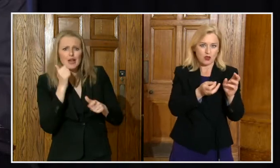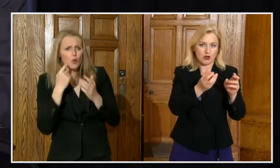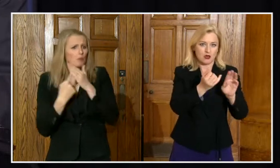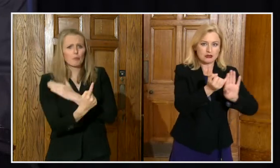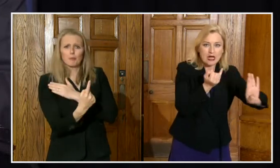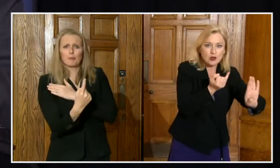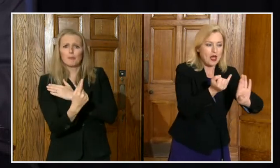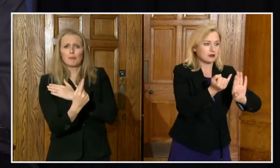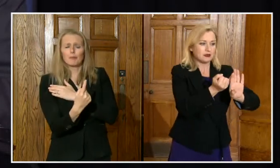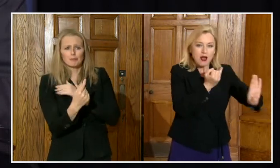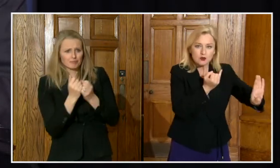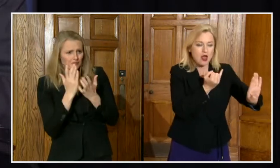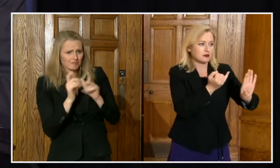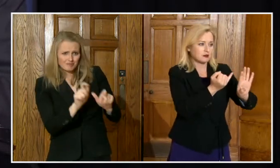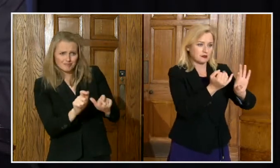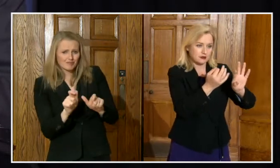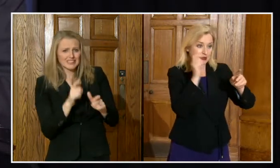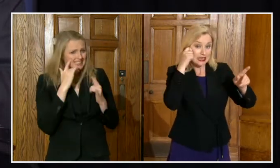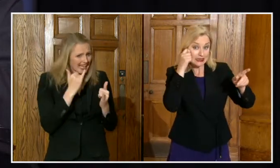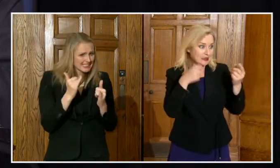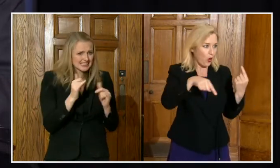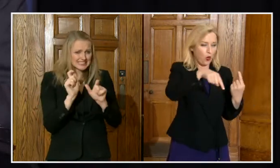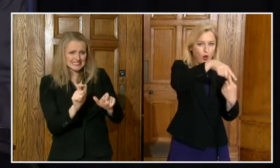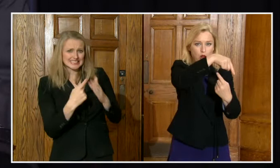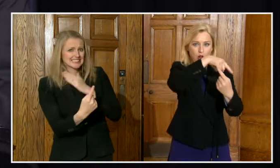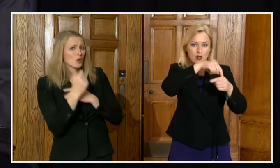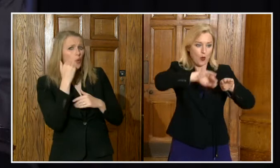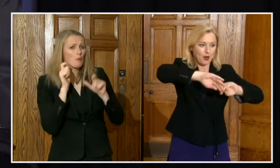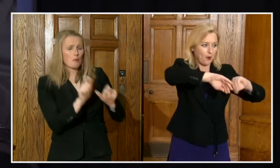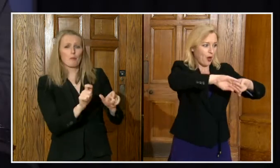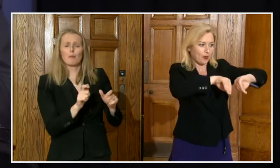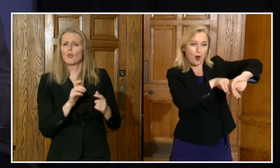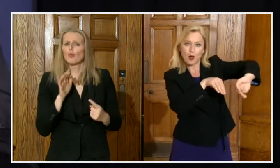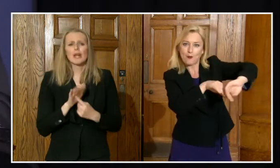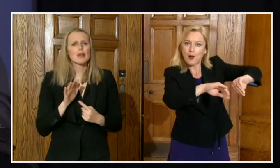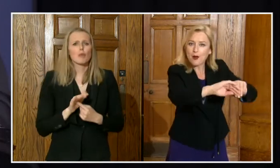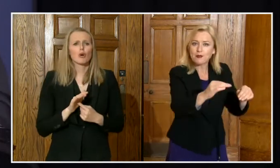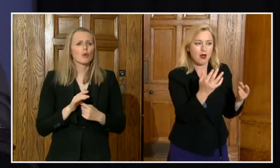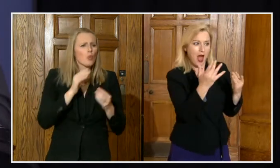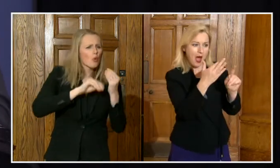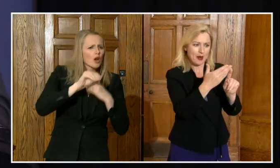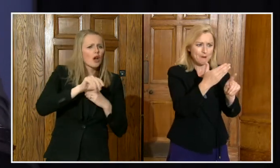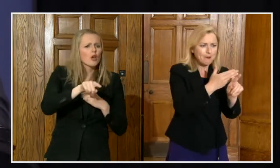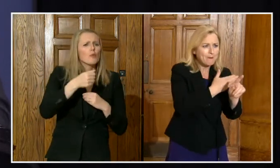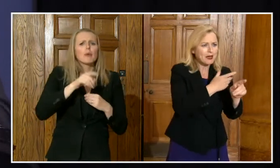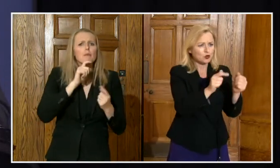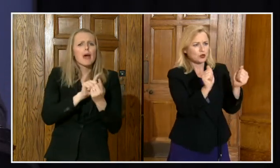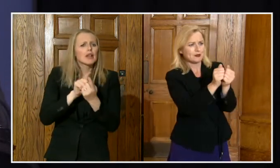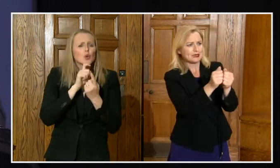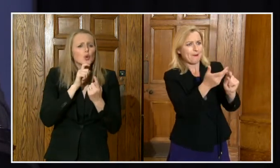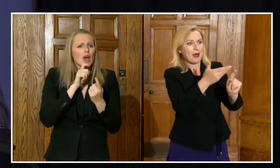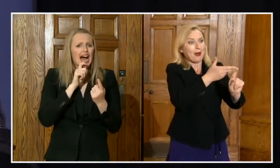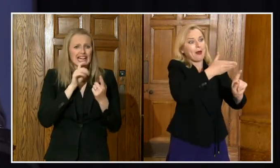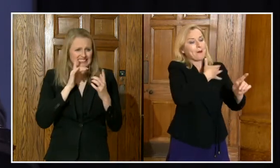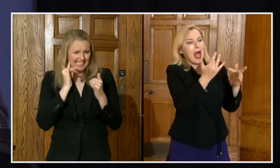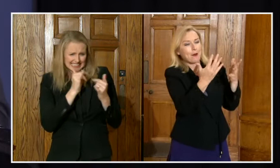self-isolate, that we rapidly test those individuals, and that we rapidly ascertain the number of contacts that they have had, and that we get